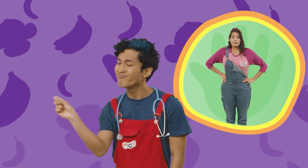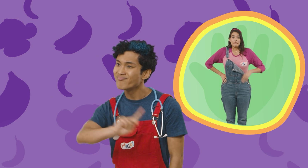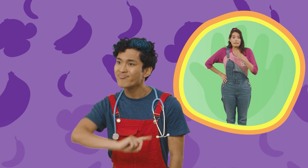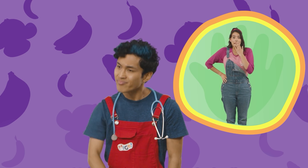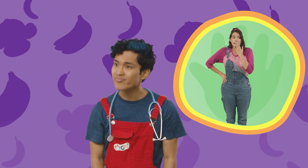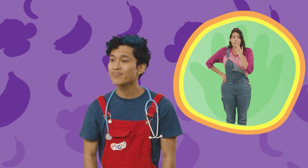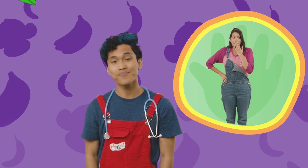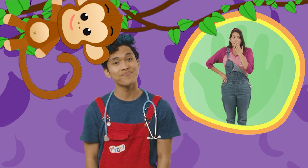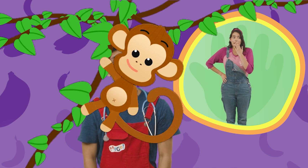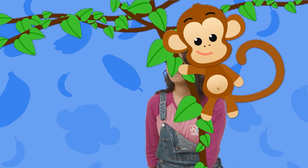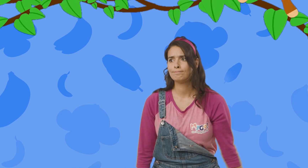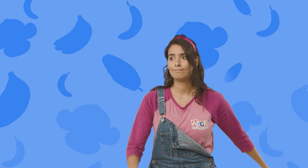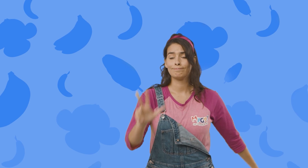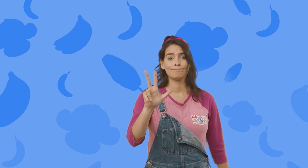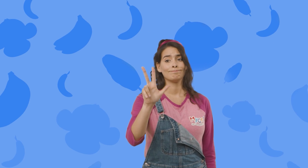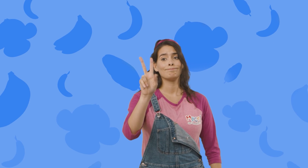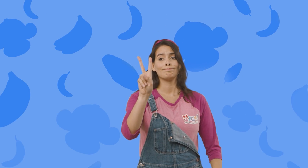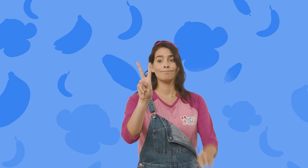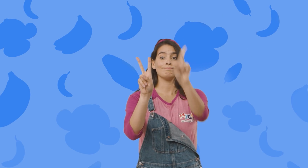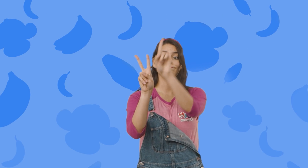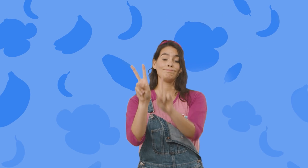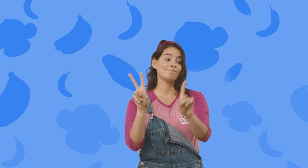Jumping on the bed.